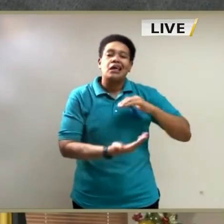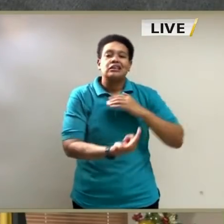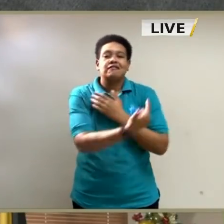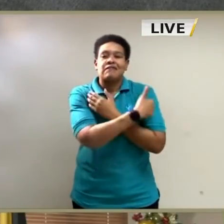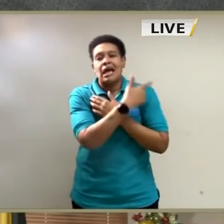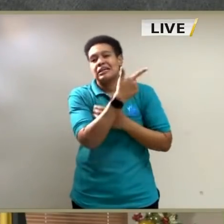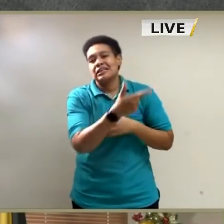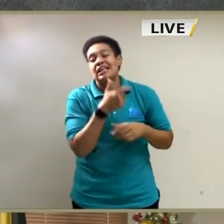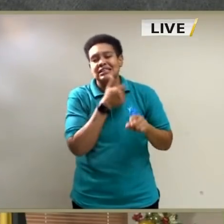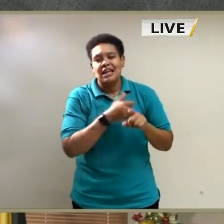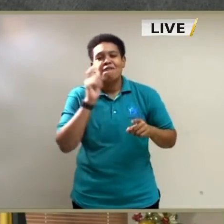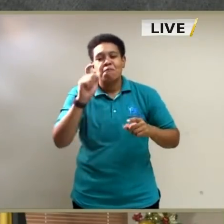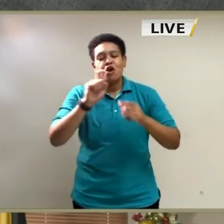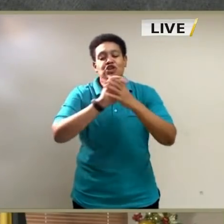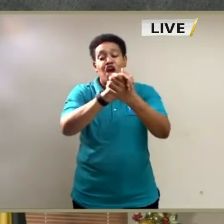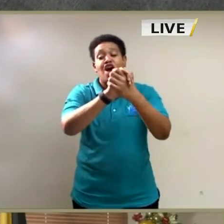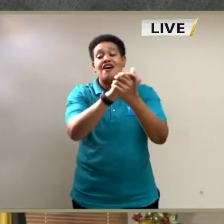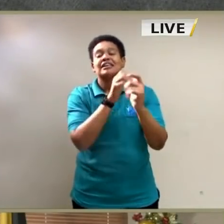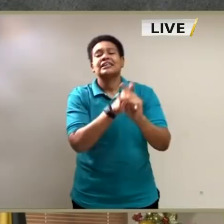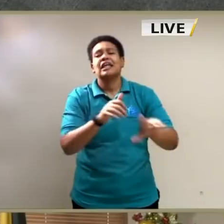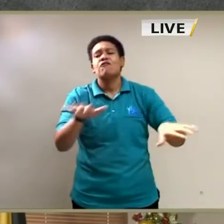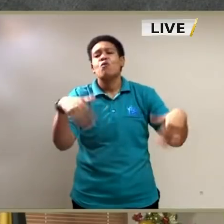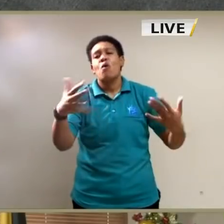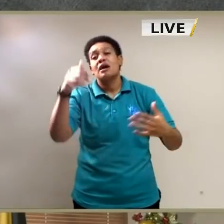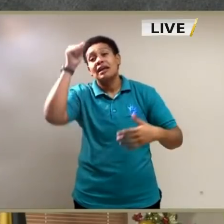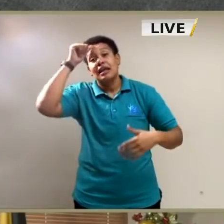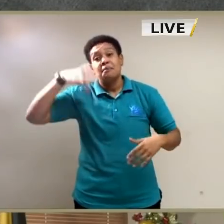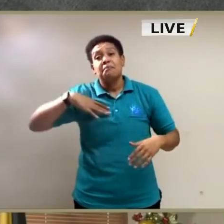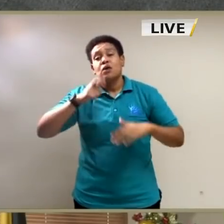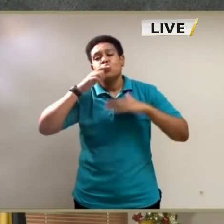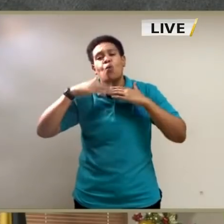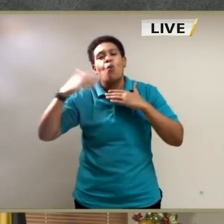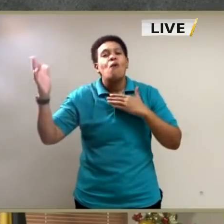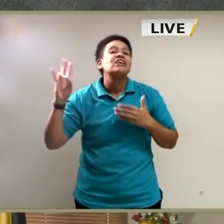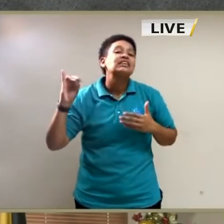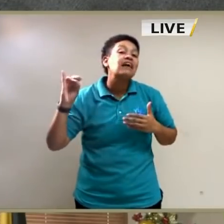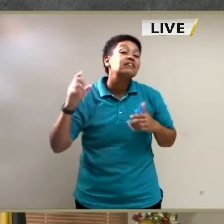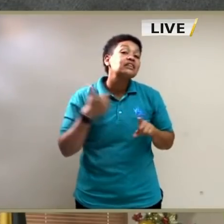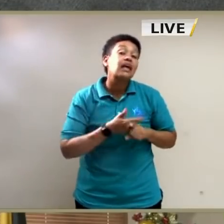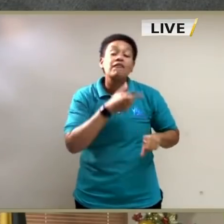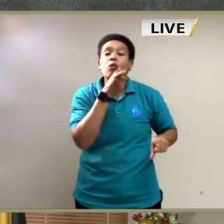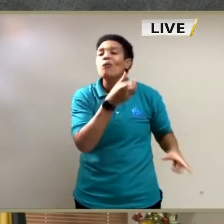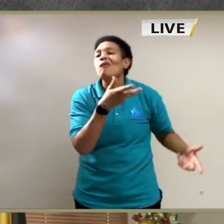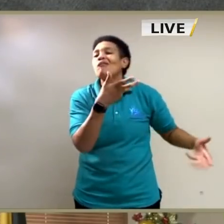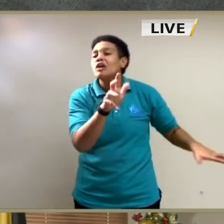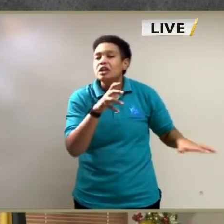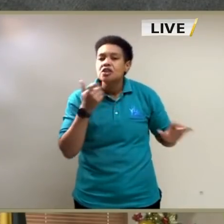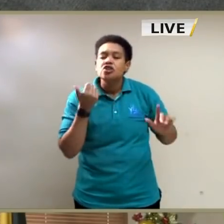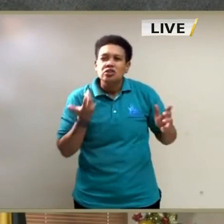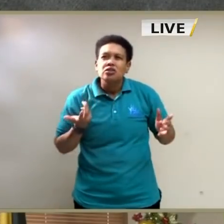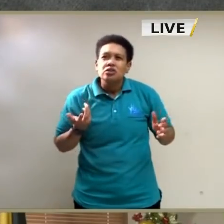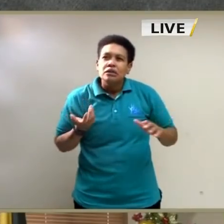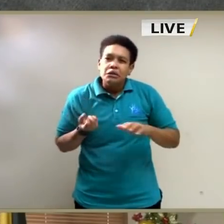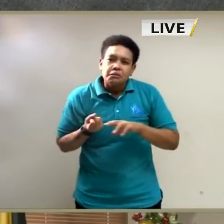Must congratulate the males over 70 who have surpassed the females